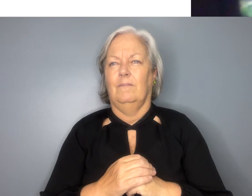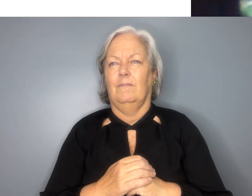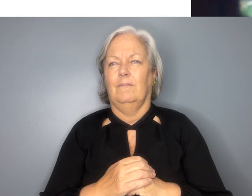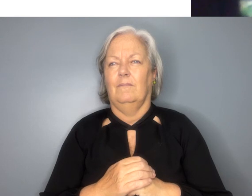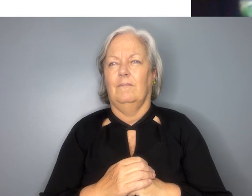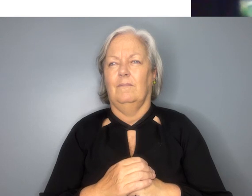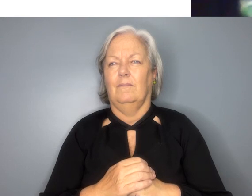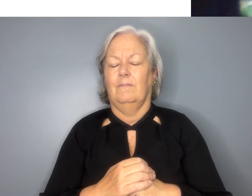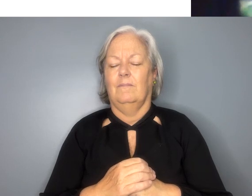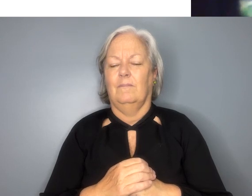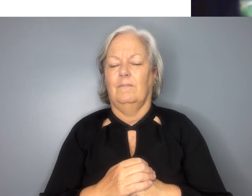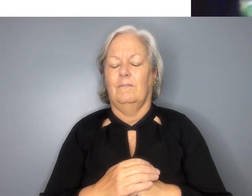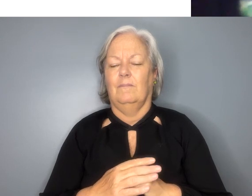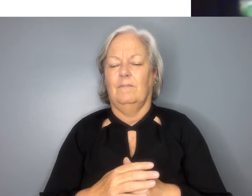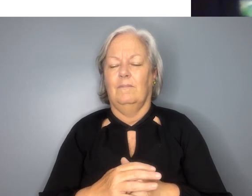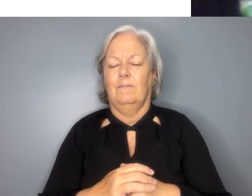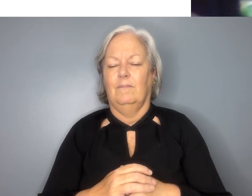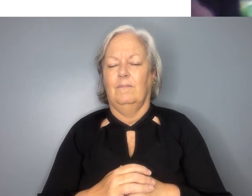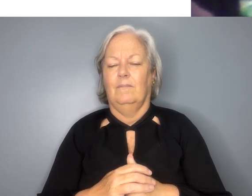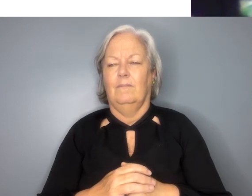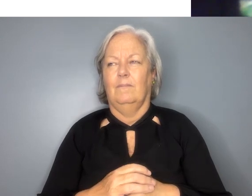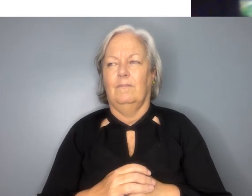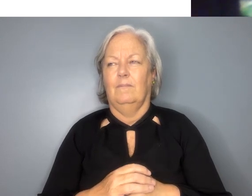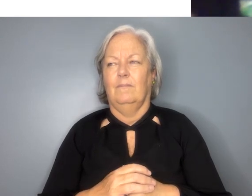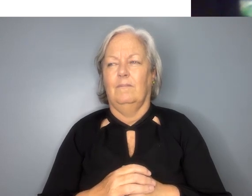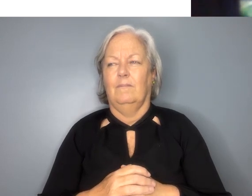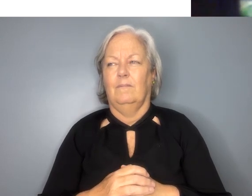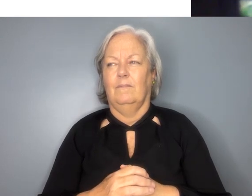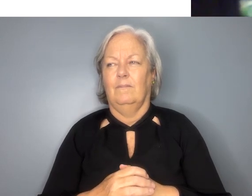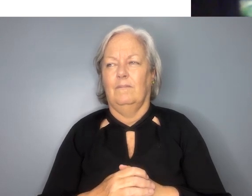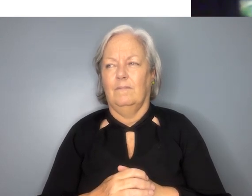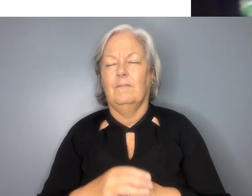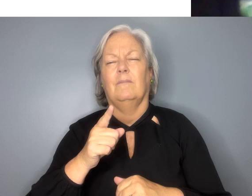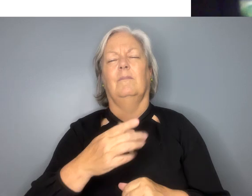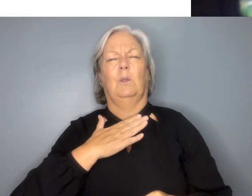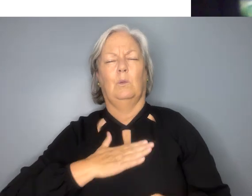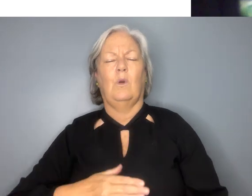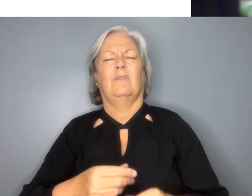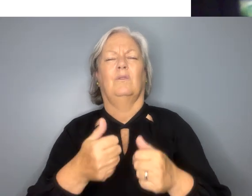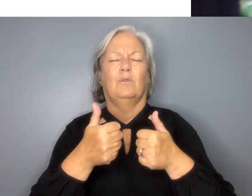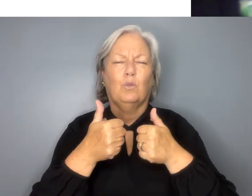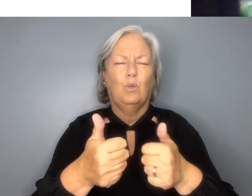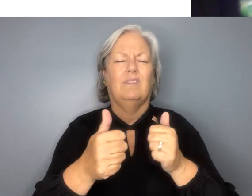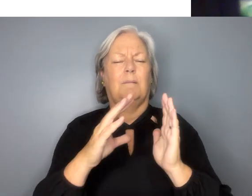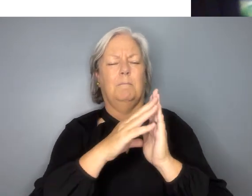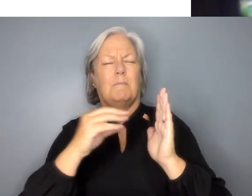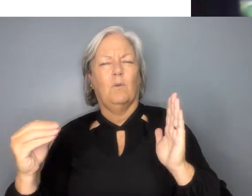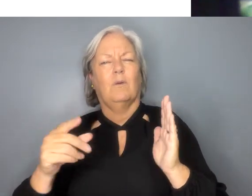the idea of disability and being a good model of